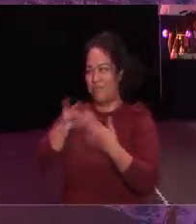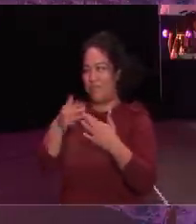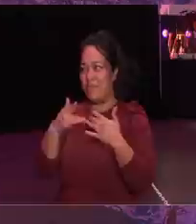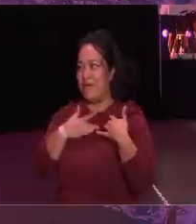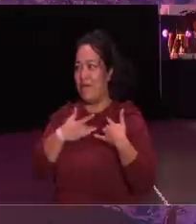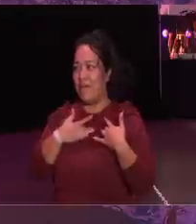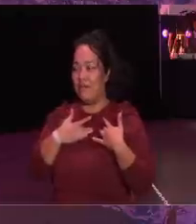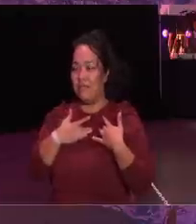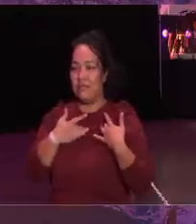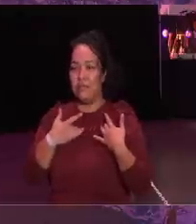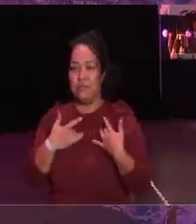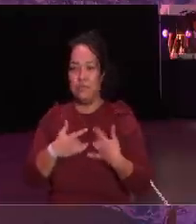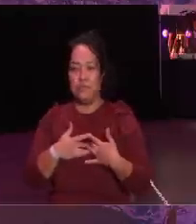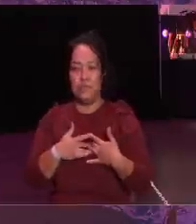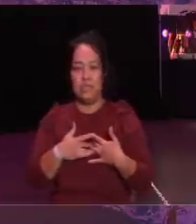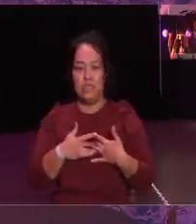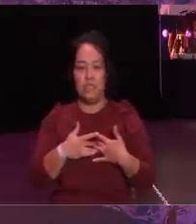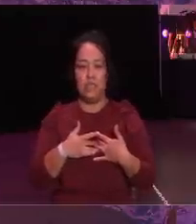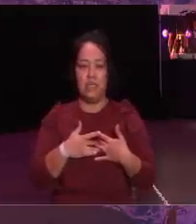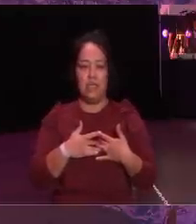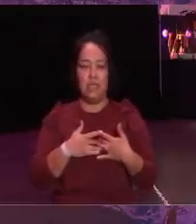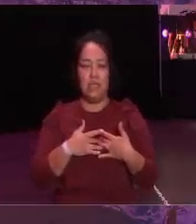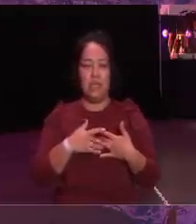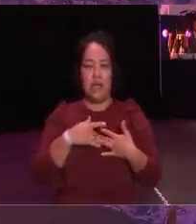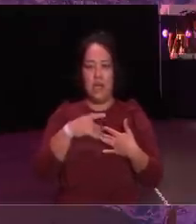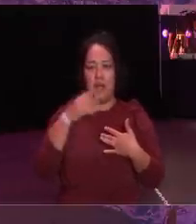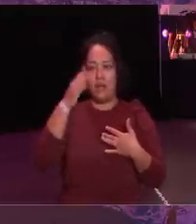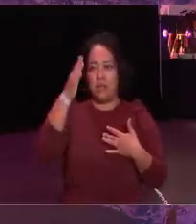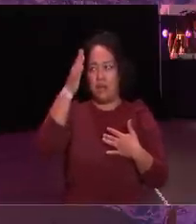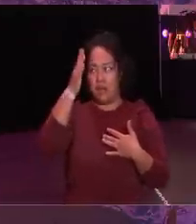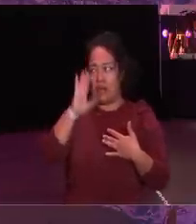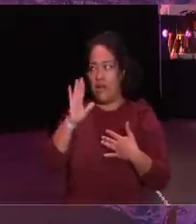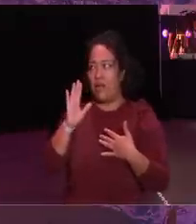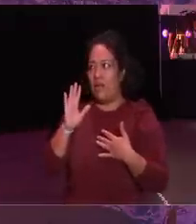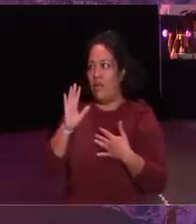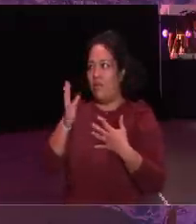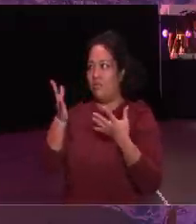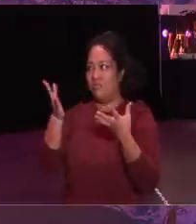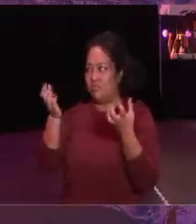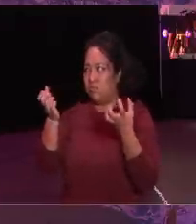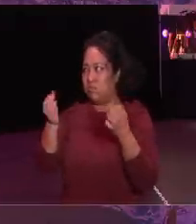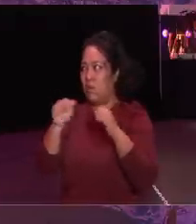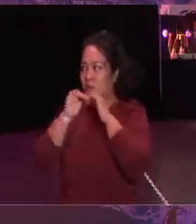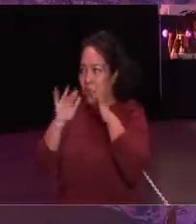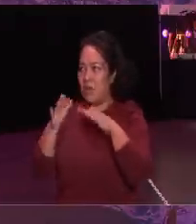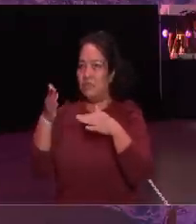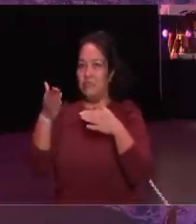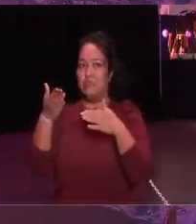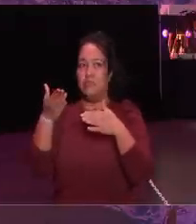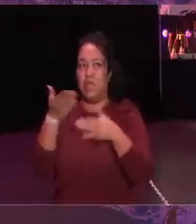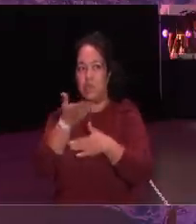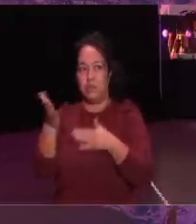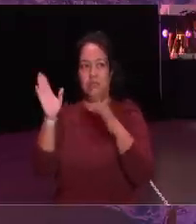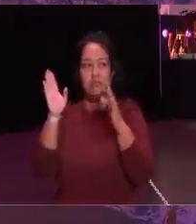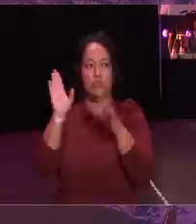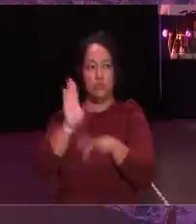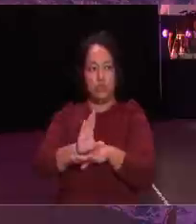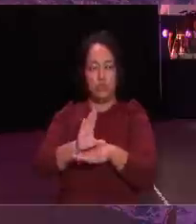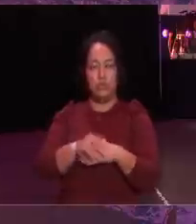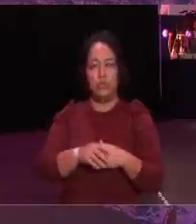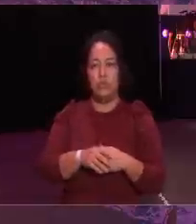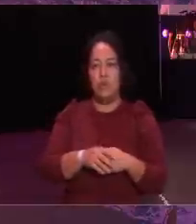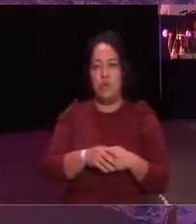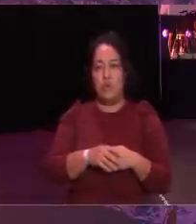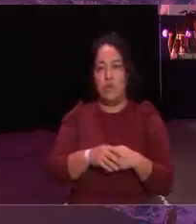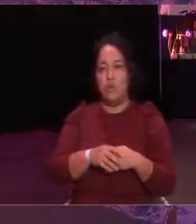Que Dios quiere bendecir esta iglesia. That God wants to bless this church. De una forma sobrenatural.